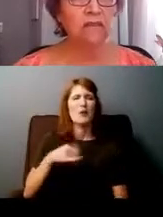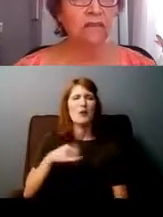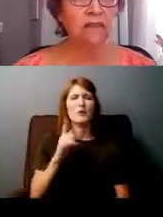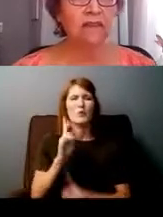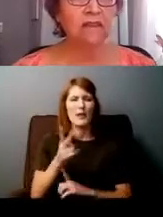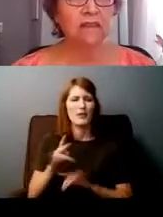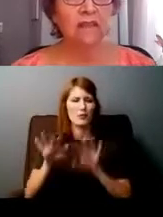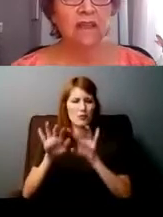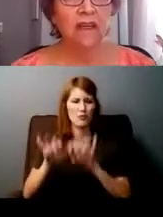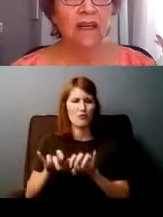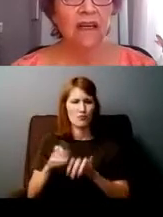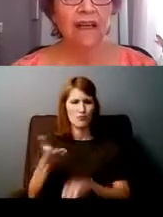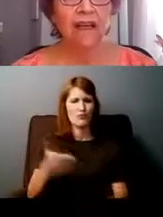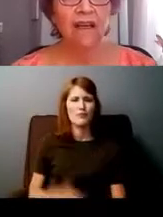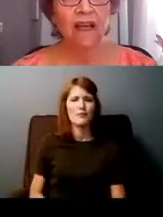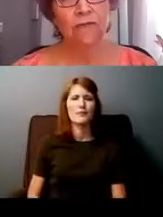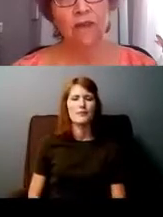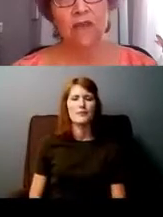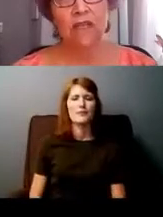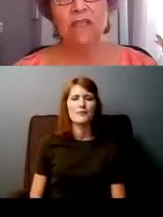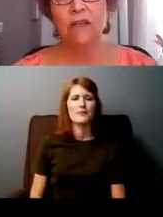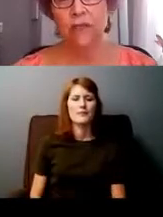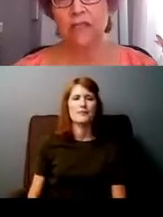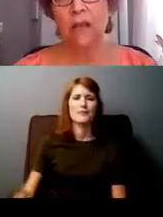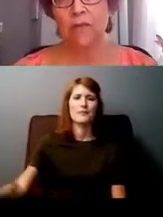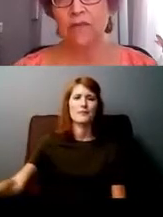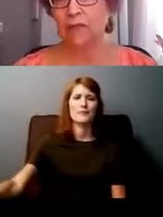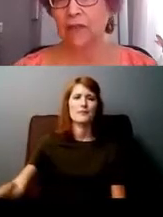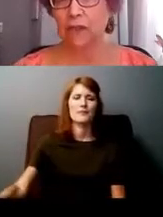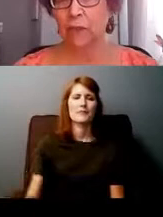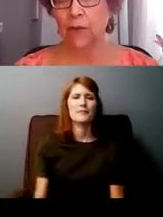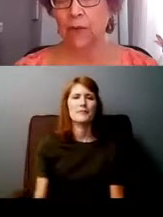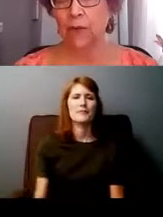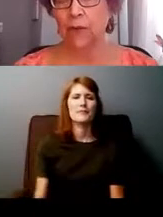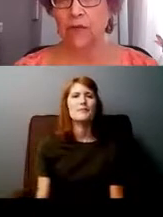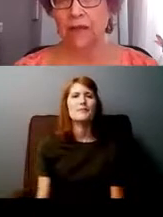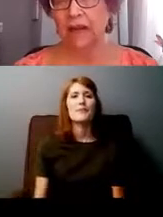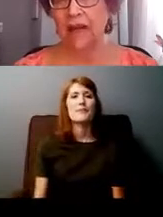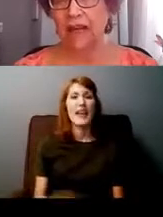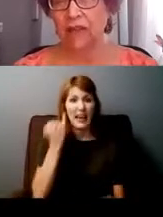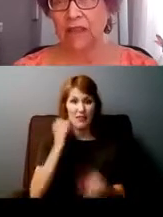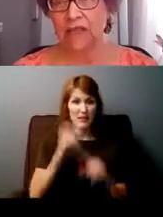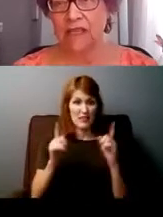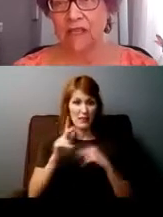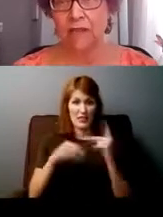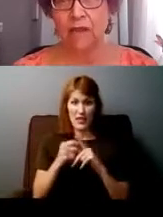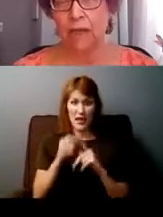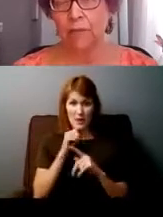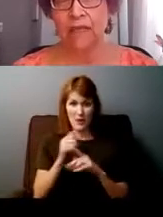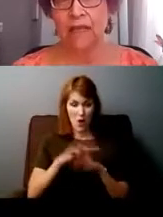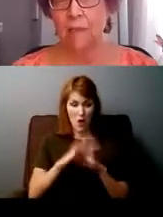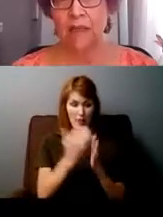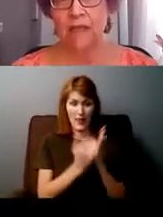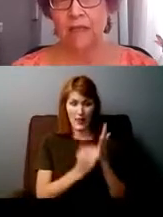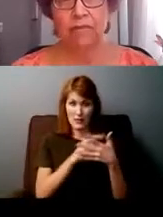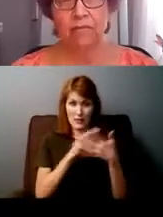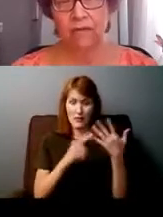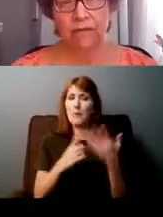down. And if there's a different type of difficult person that I haven't listed,